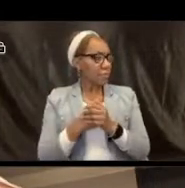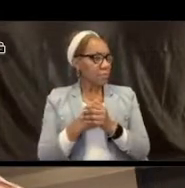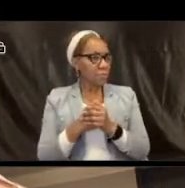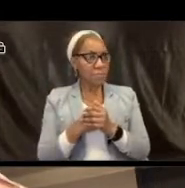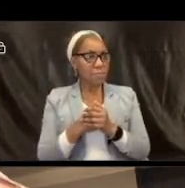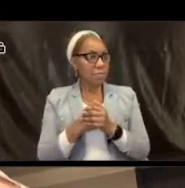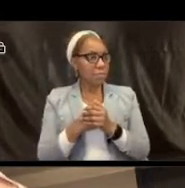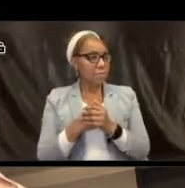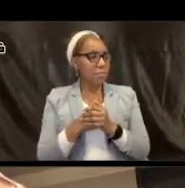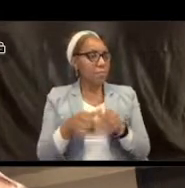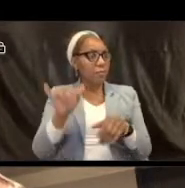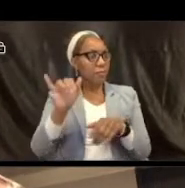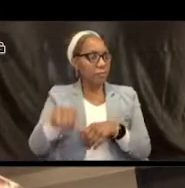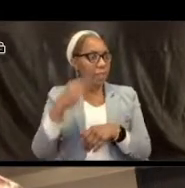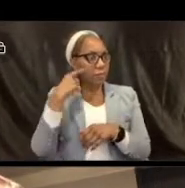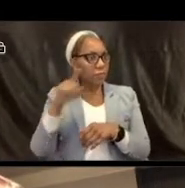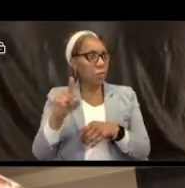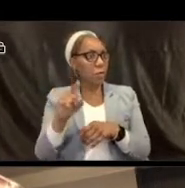That is for